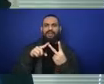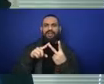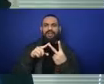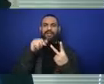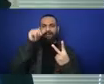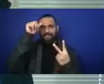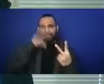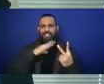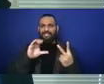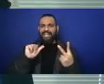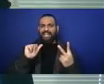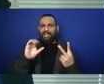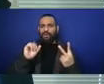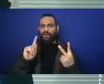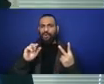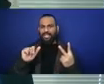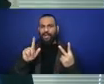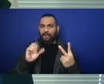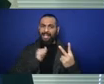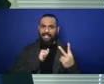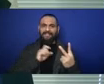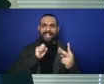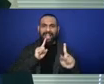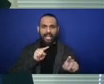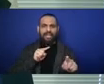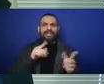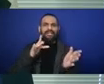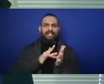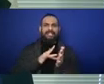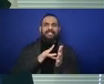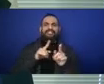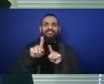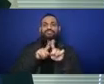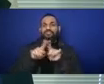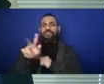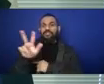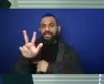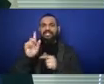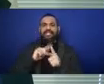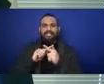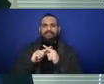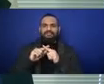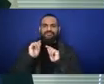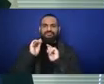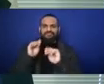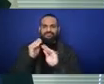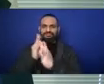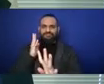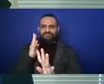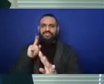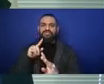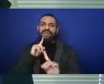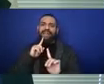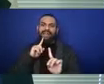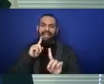can answer, please hit *3 at any time to be put in line to ask your question. Y otra